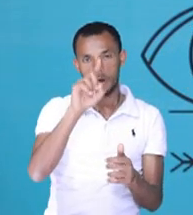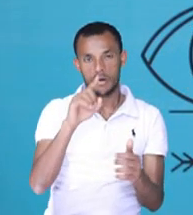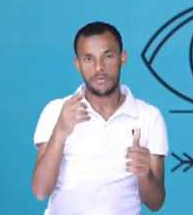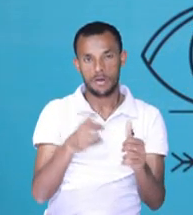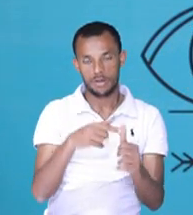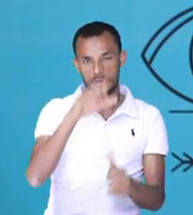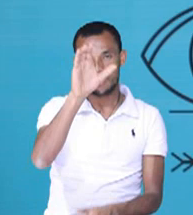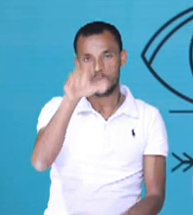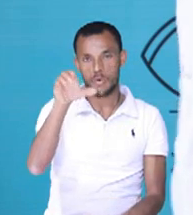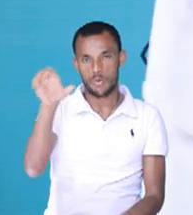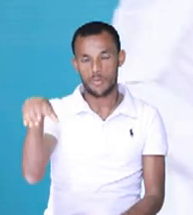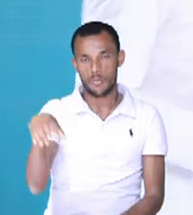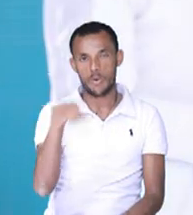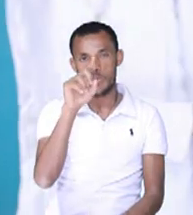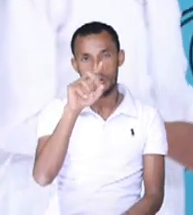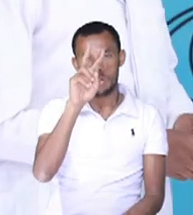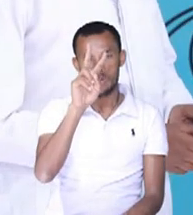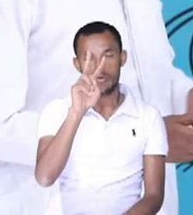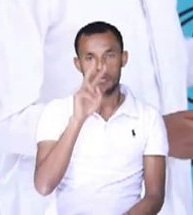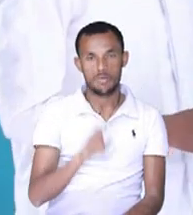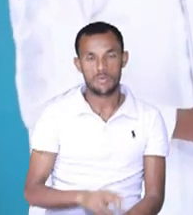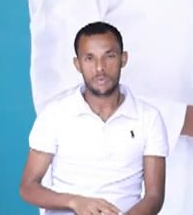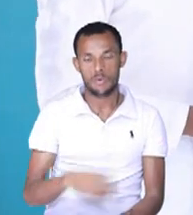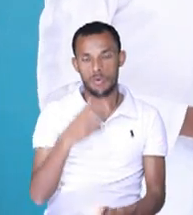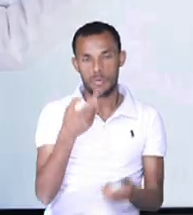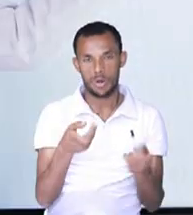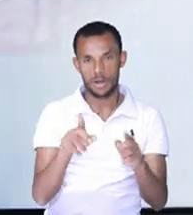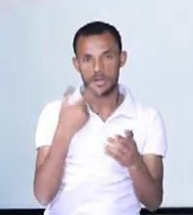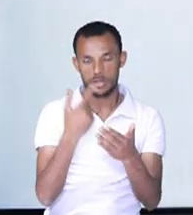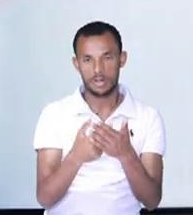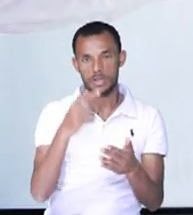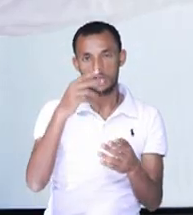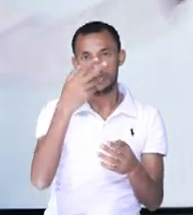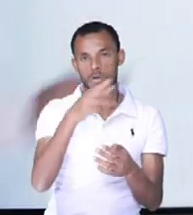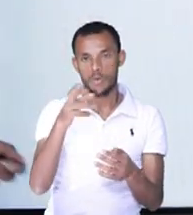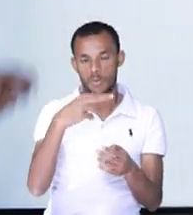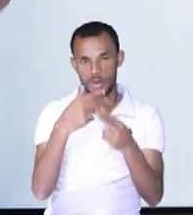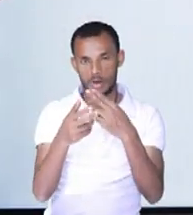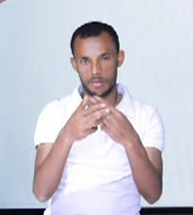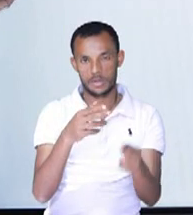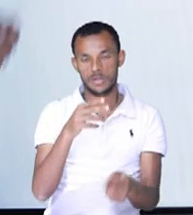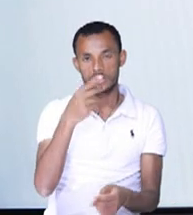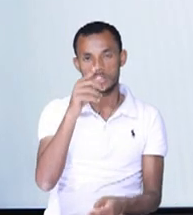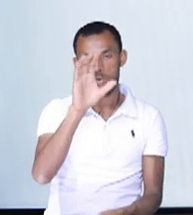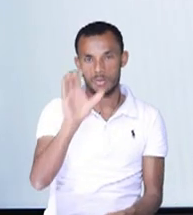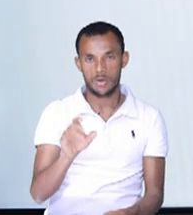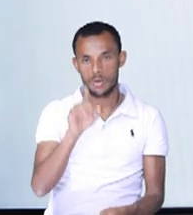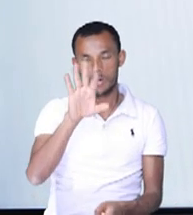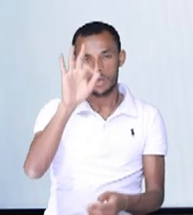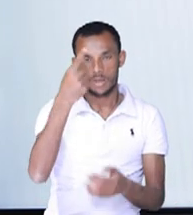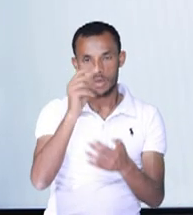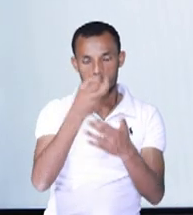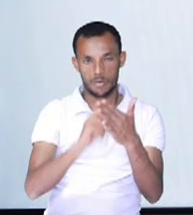one. 1, 2, 4 it will be. When this row is multiplied by that one, you will get an element